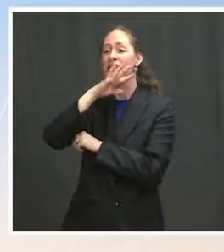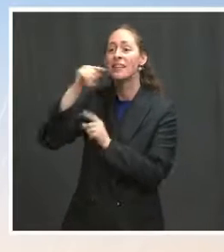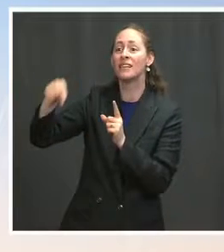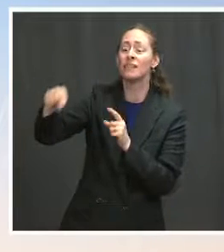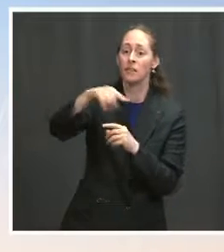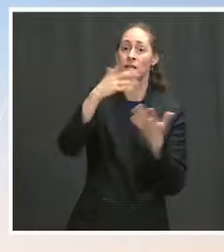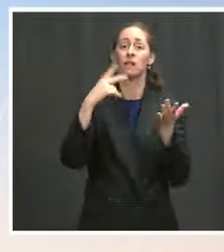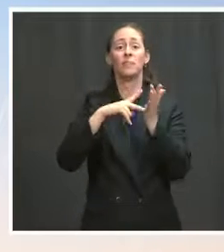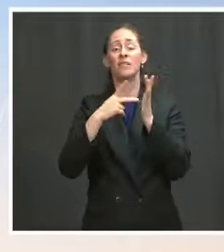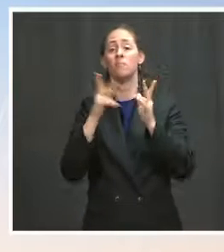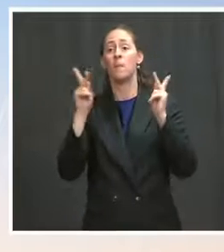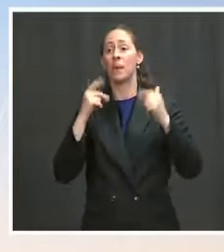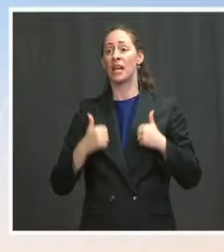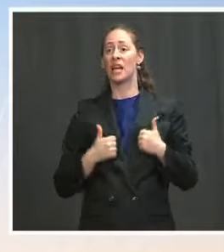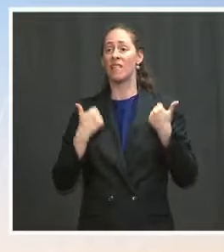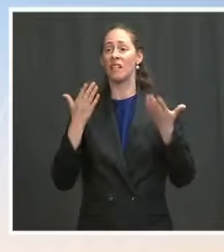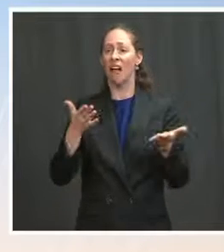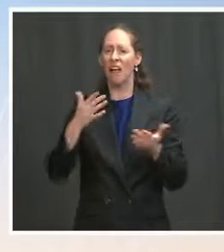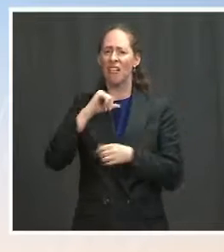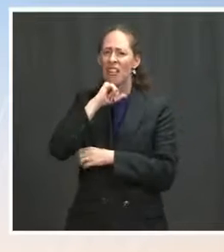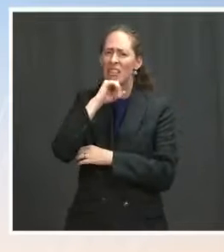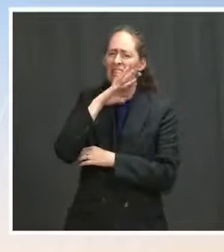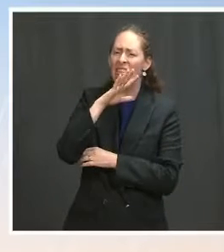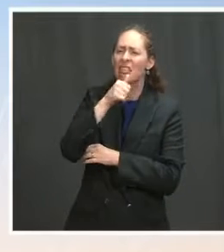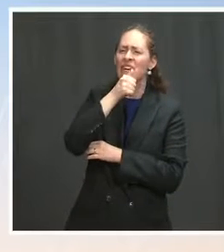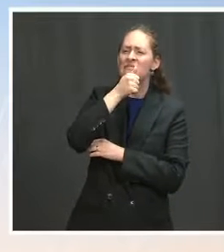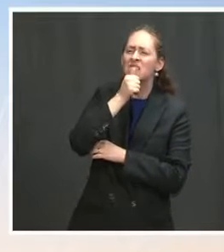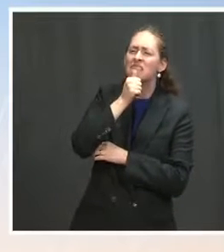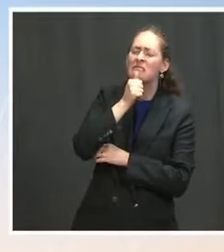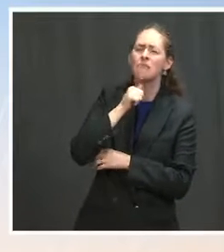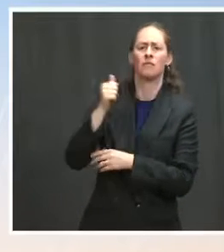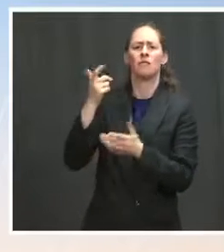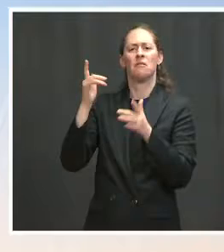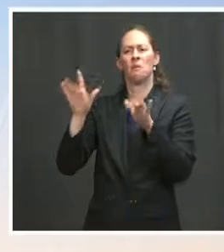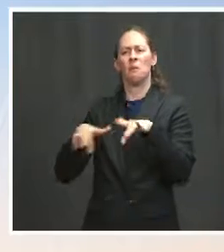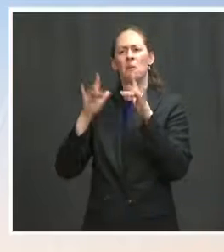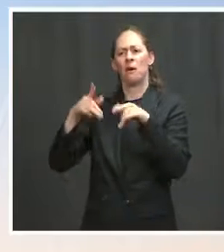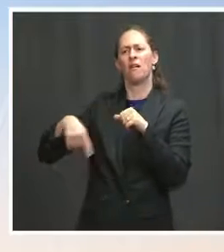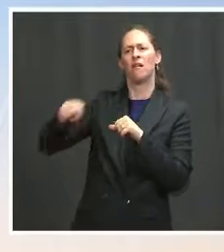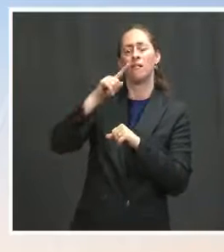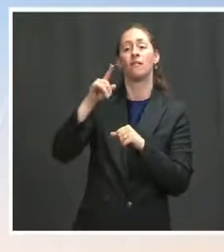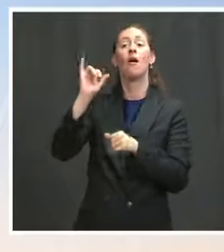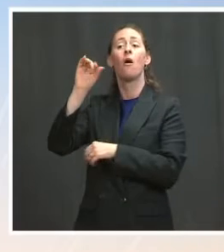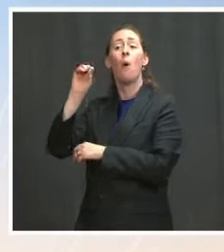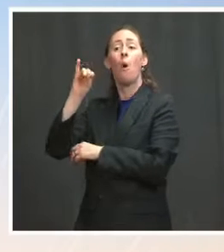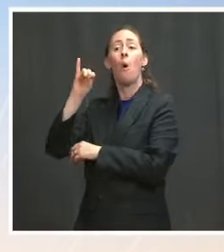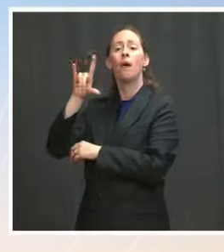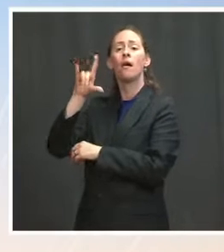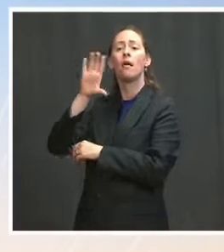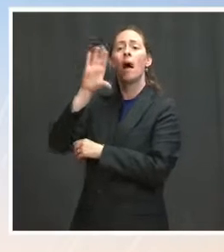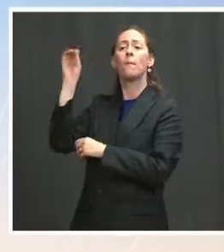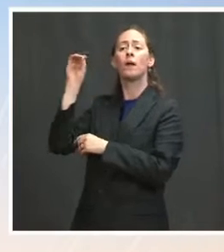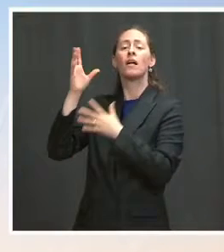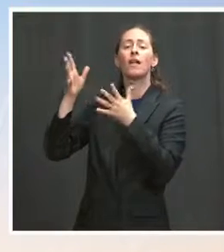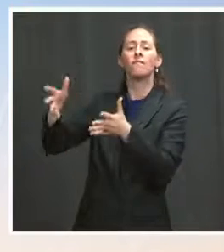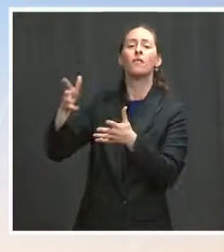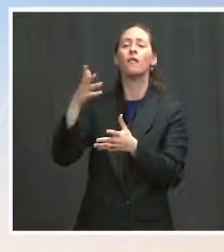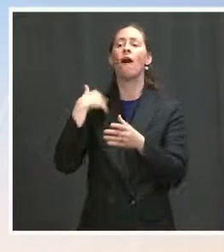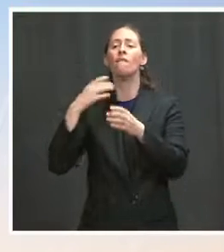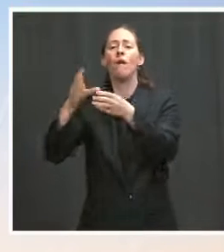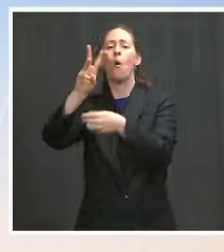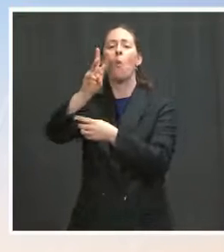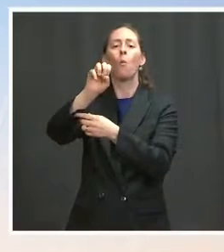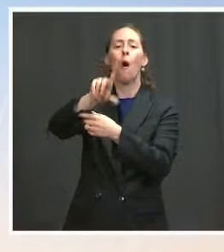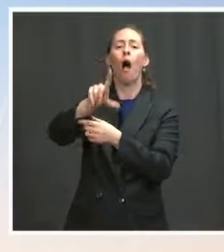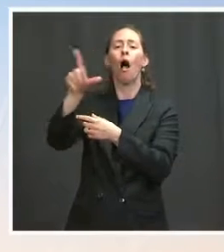environmental pollution. It also means capping wells where big oil companies left wells uncapped with methane pouring out. It means putting people